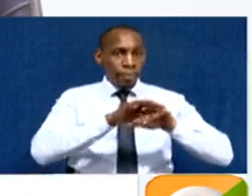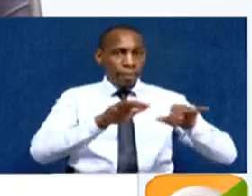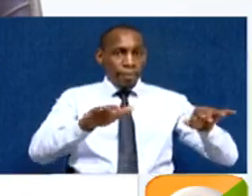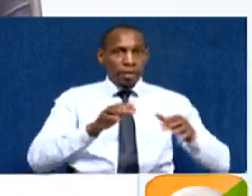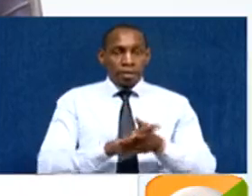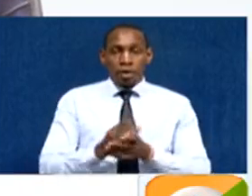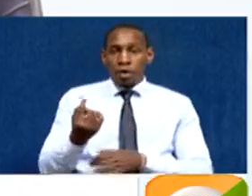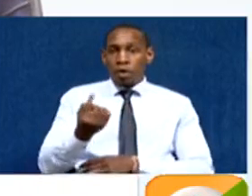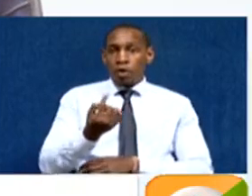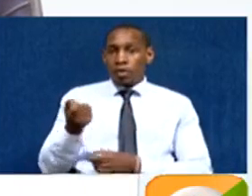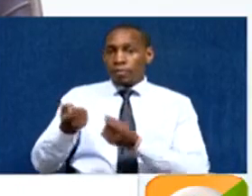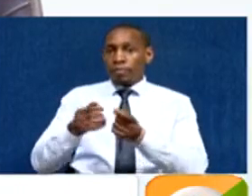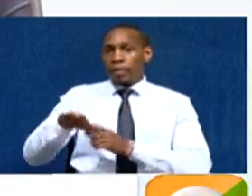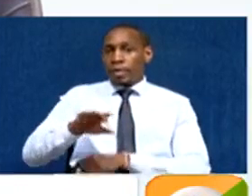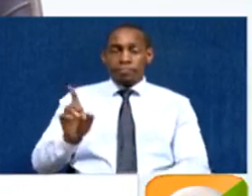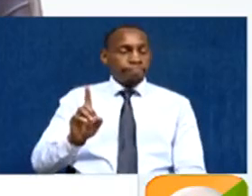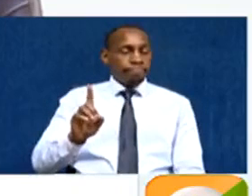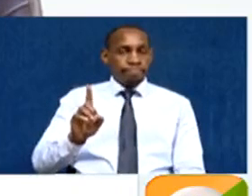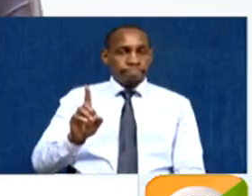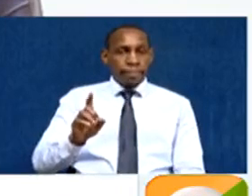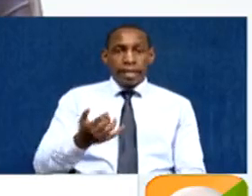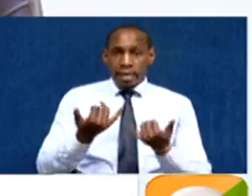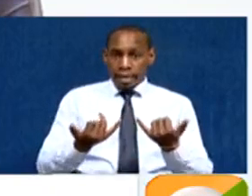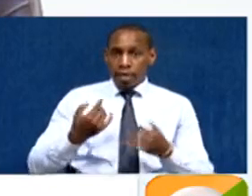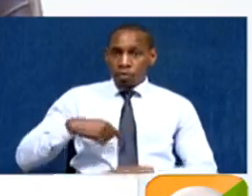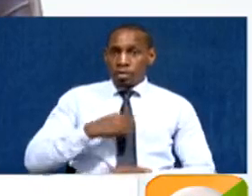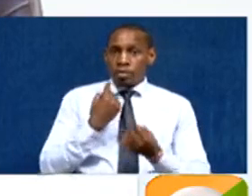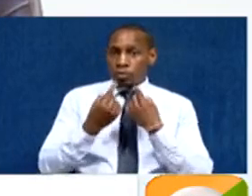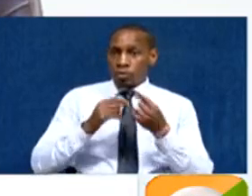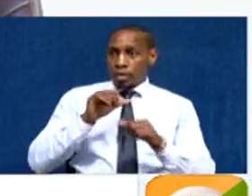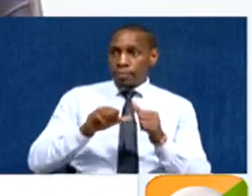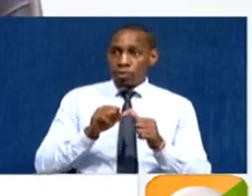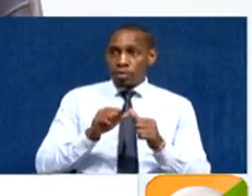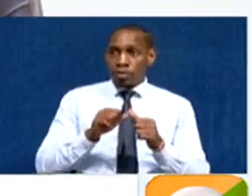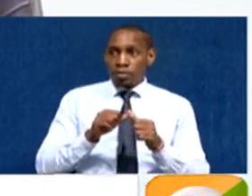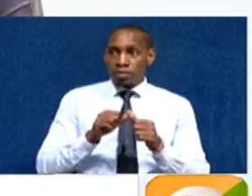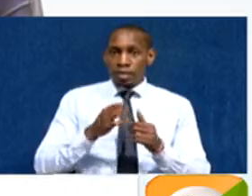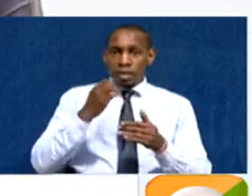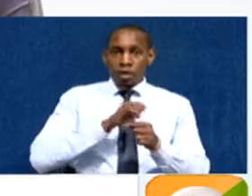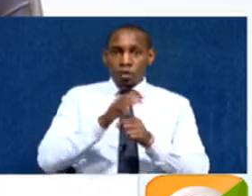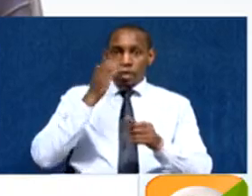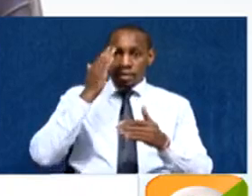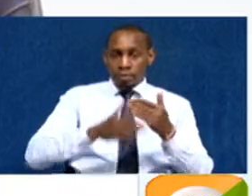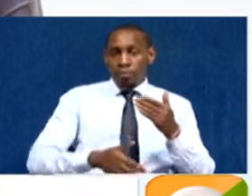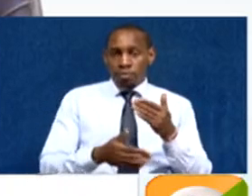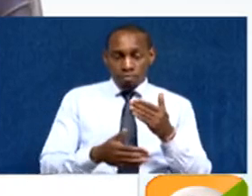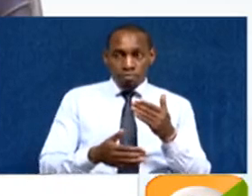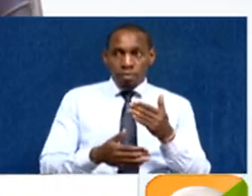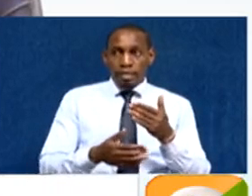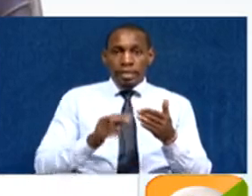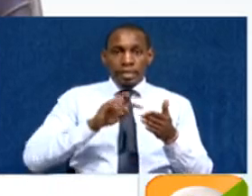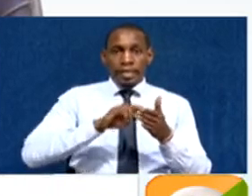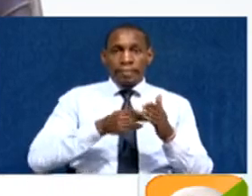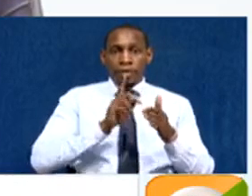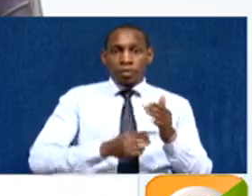It is not only found in a few areas. So for us to talk about the end of COVID, it will